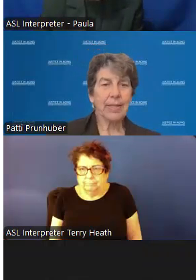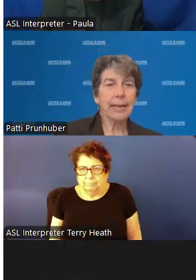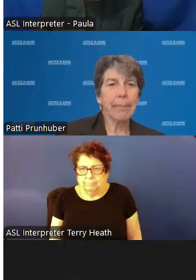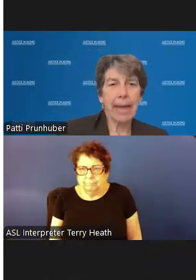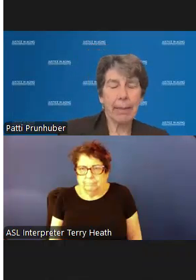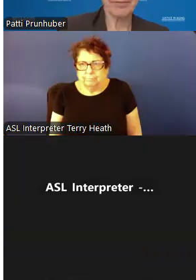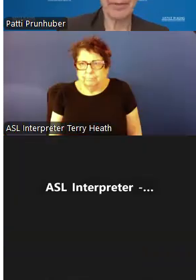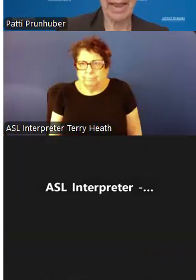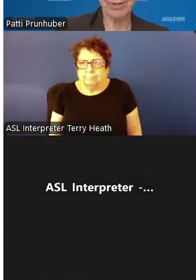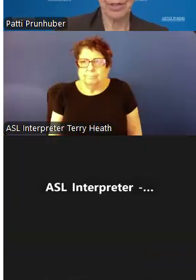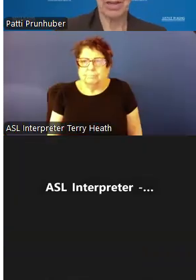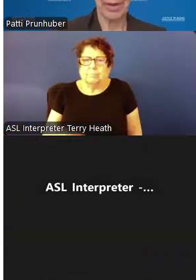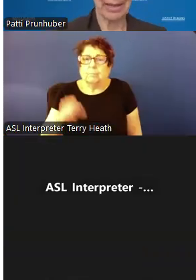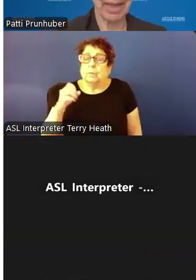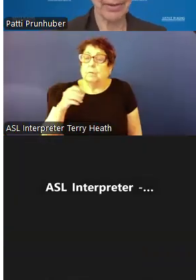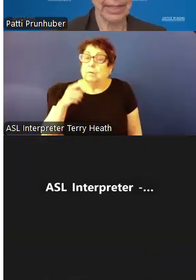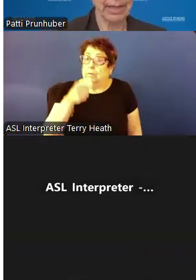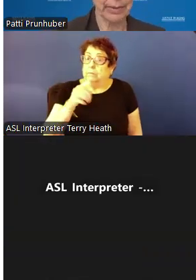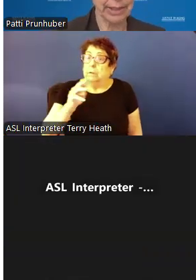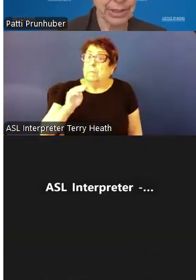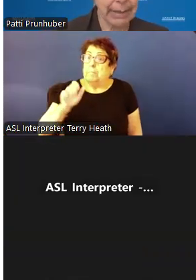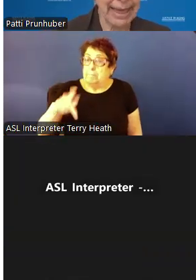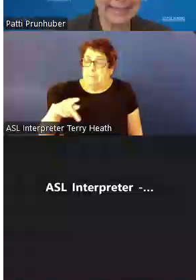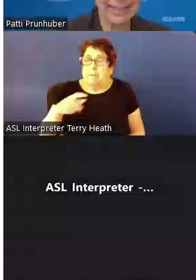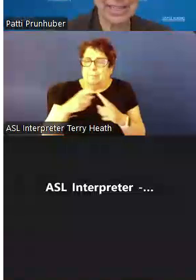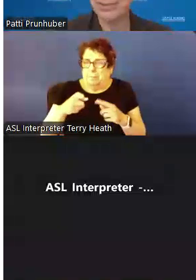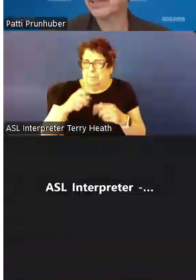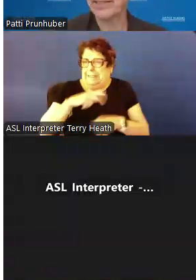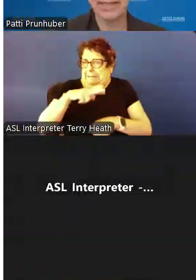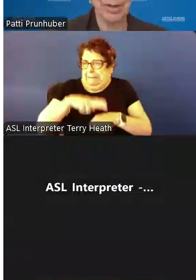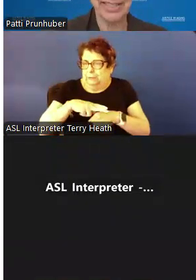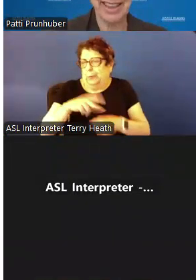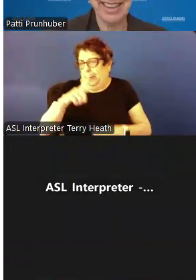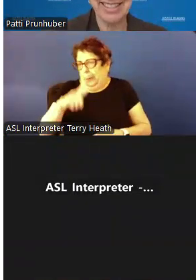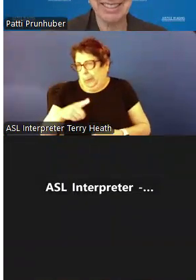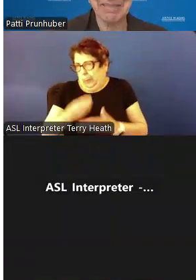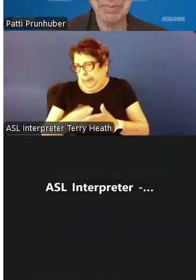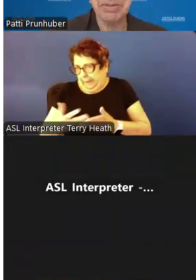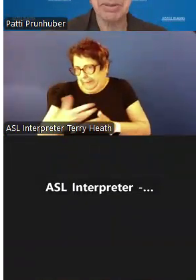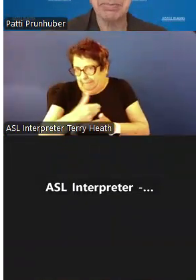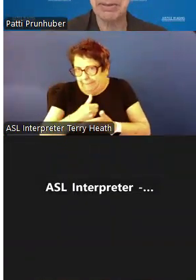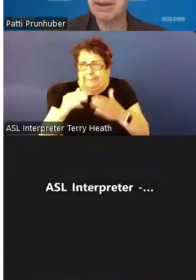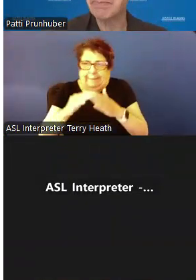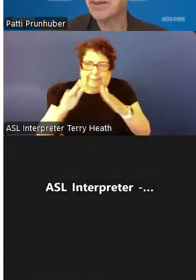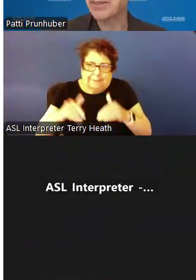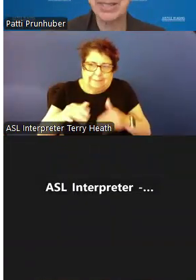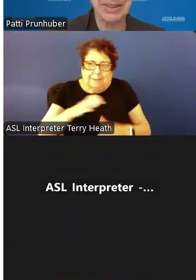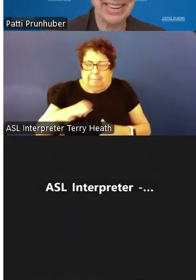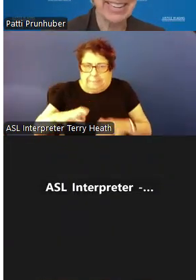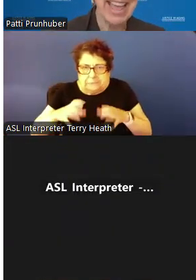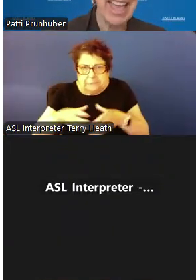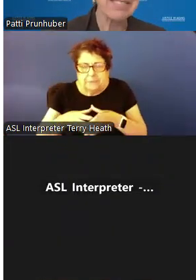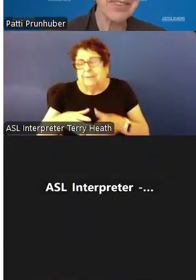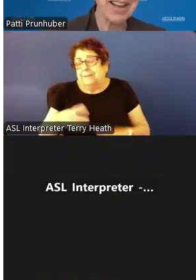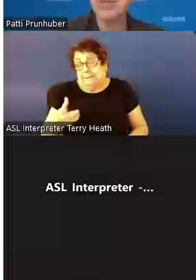So this is a map from the National Low Income Housing Coalition. I apologize for its small size. Maybe you can blow it up on your